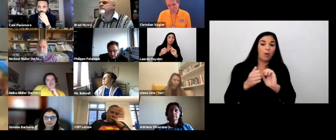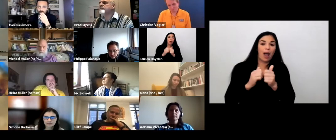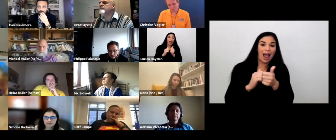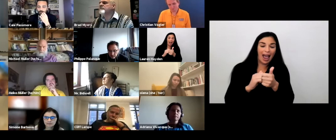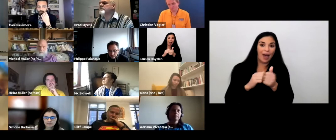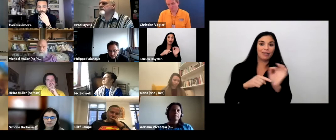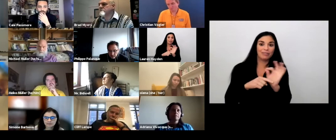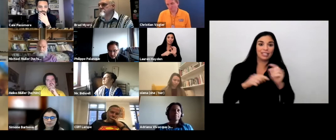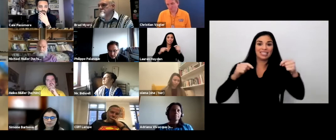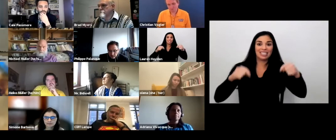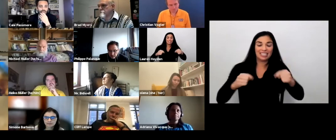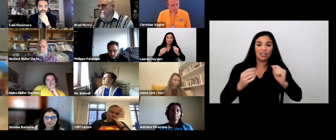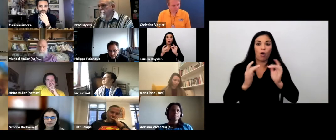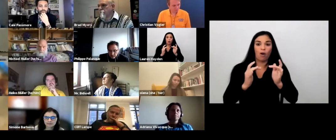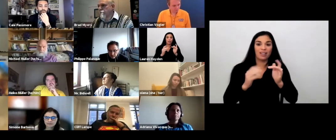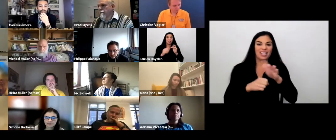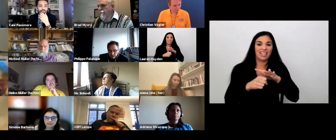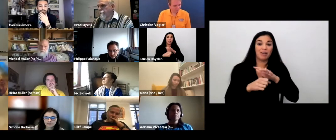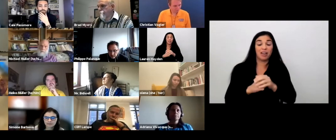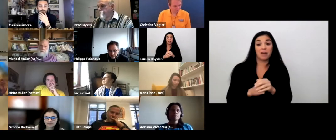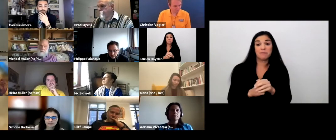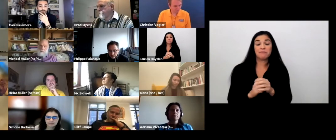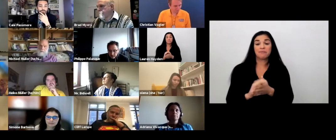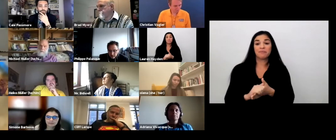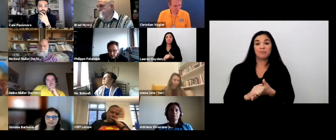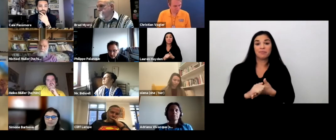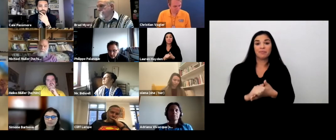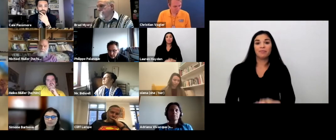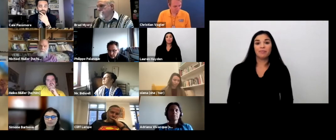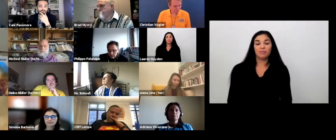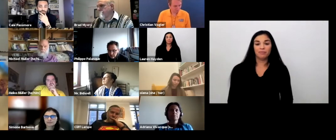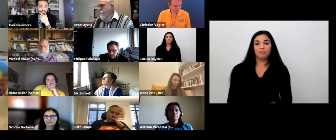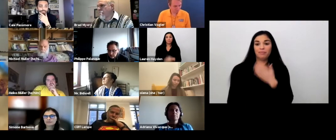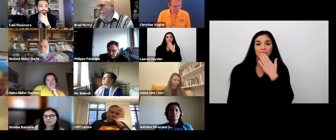online spaces at conferences. Thanks.